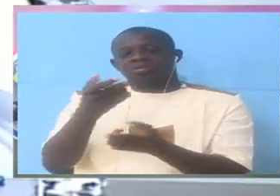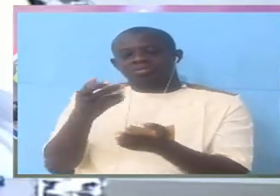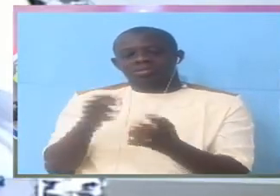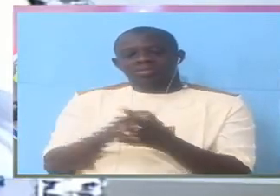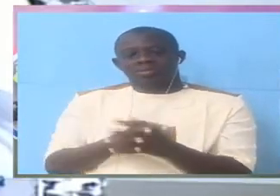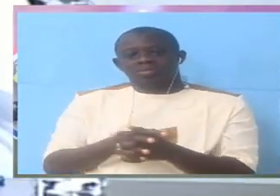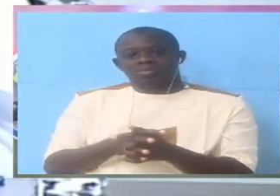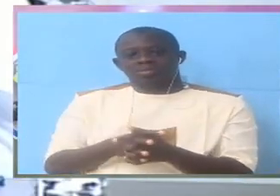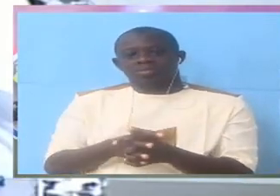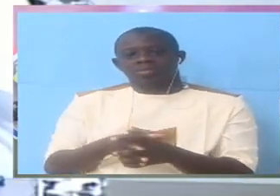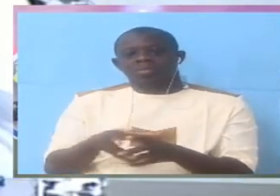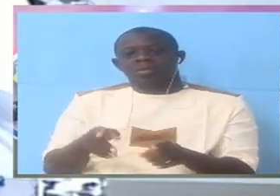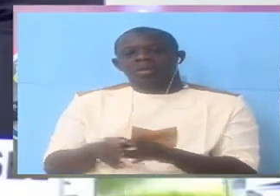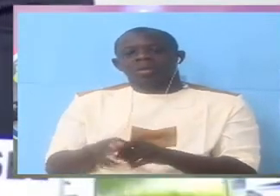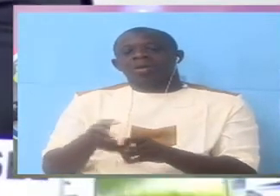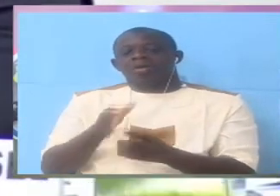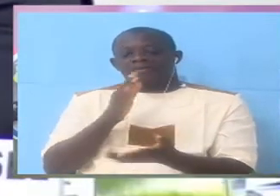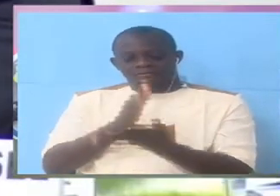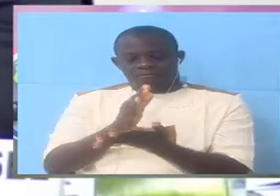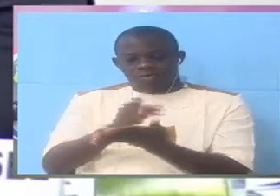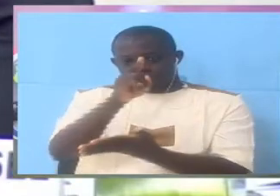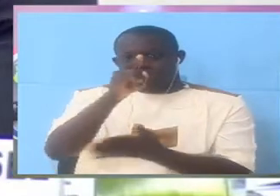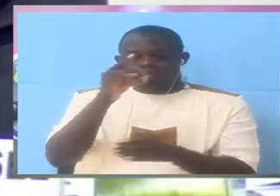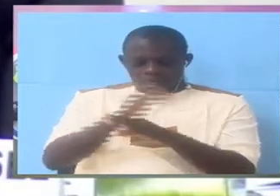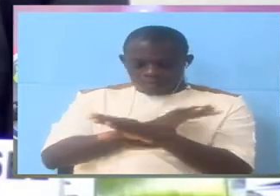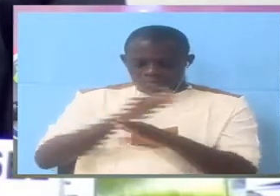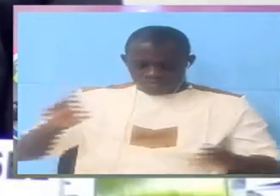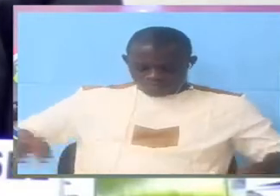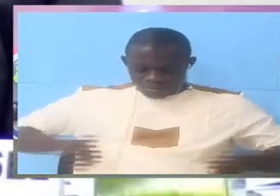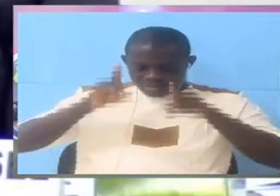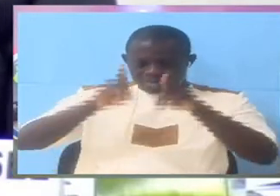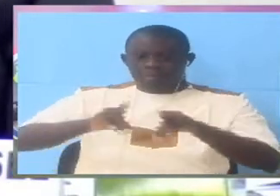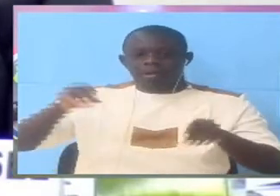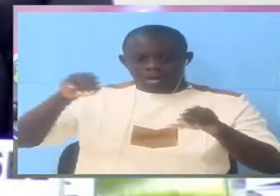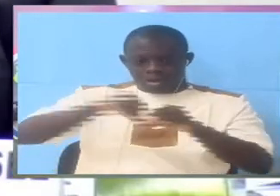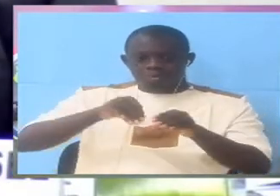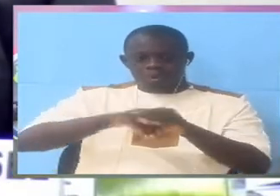Plug what from the air? The fact that you were involved with him?